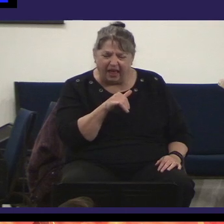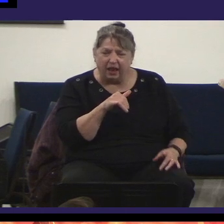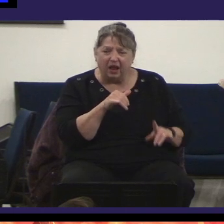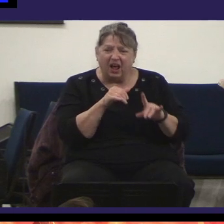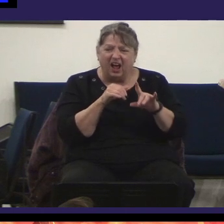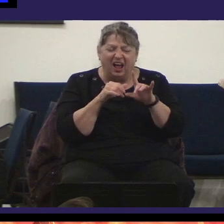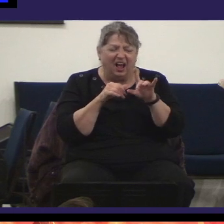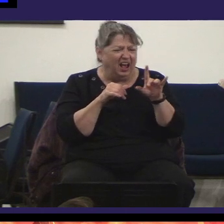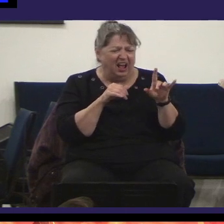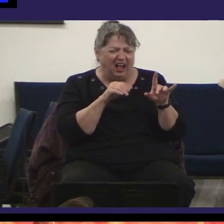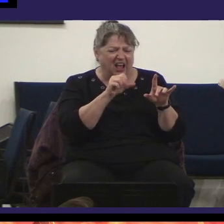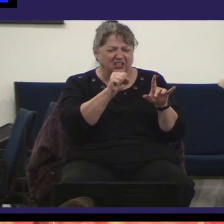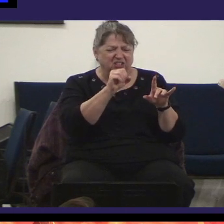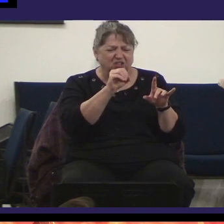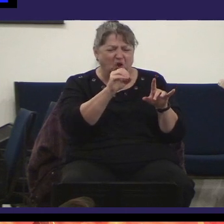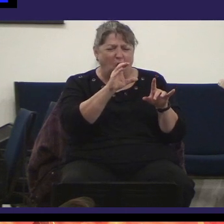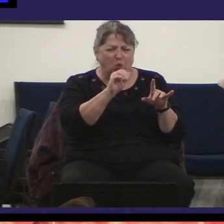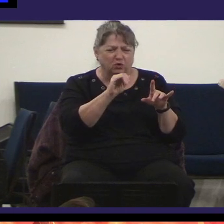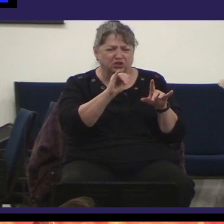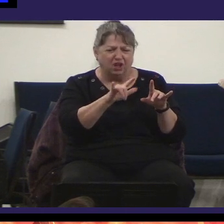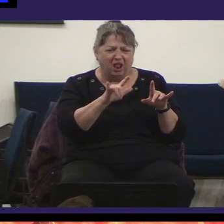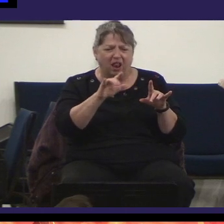social media.